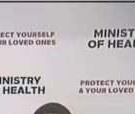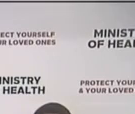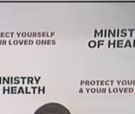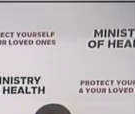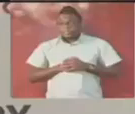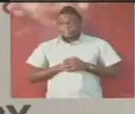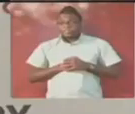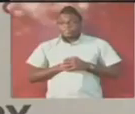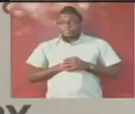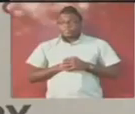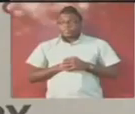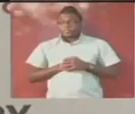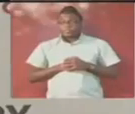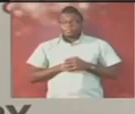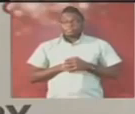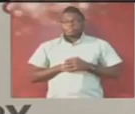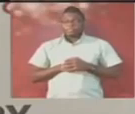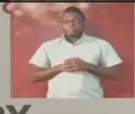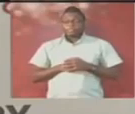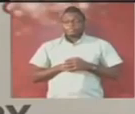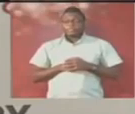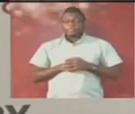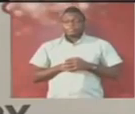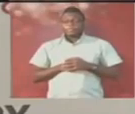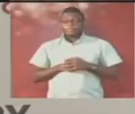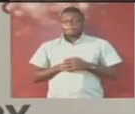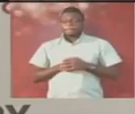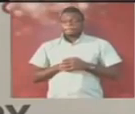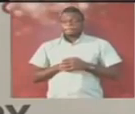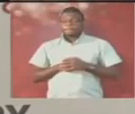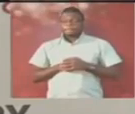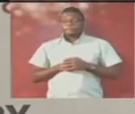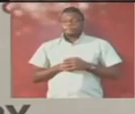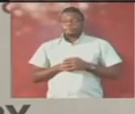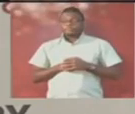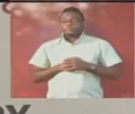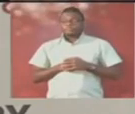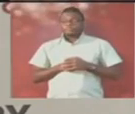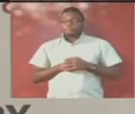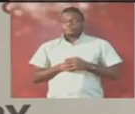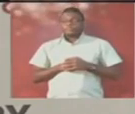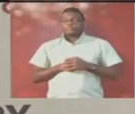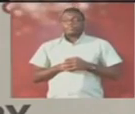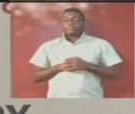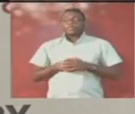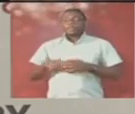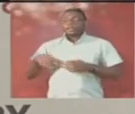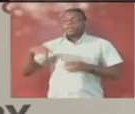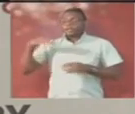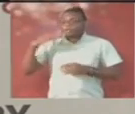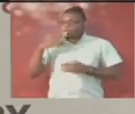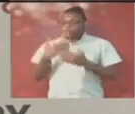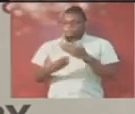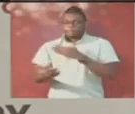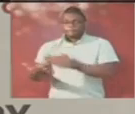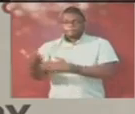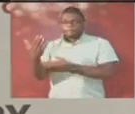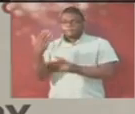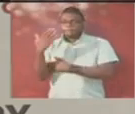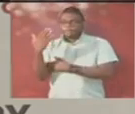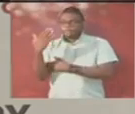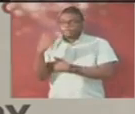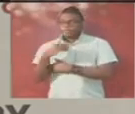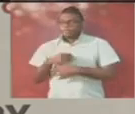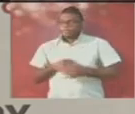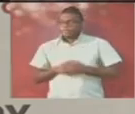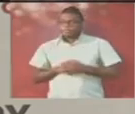report. Dr. Hines. Okay, thank you, Mr. Alexander. Good morning to my colleague. Thank you. Apologies.